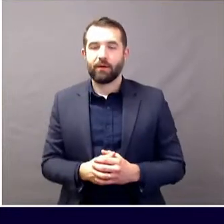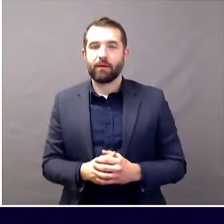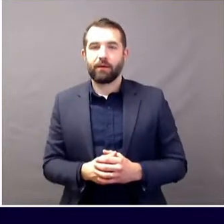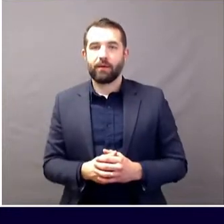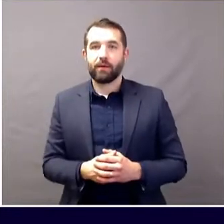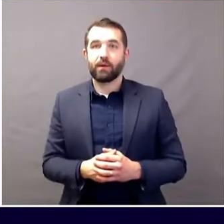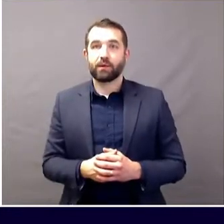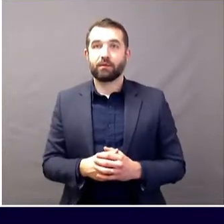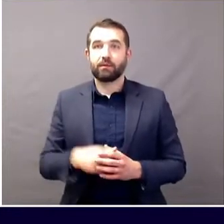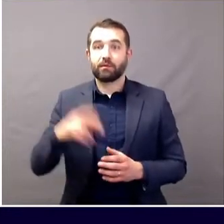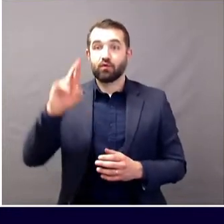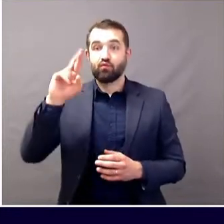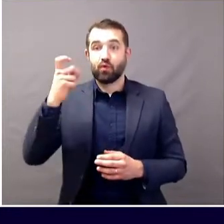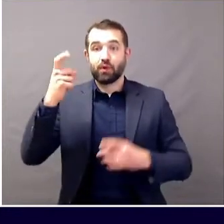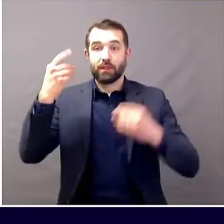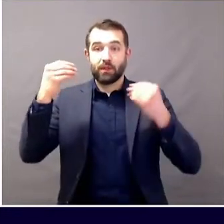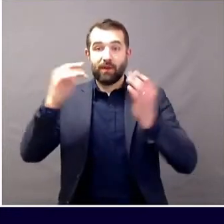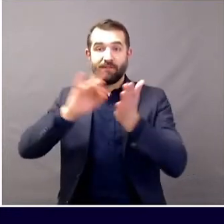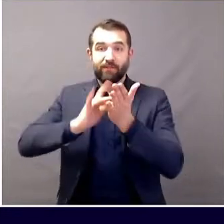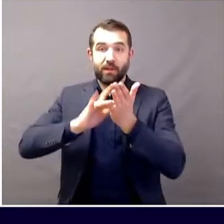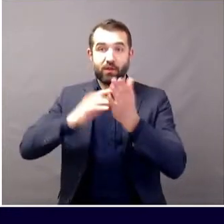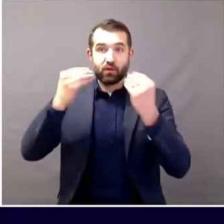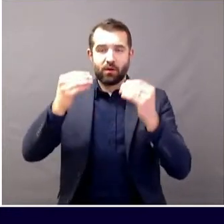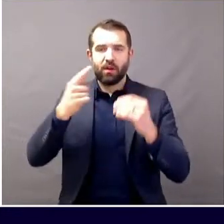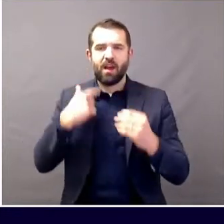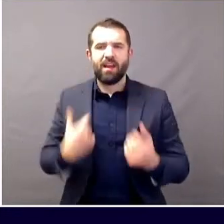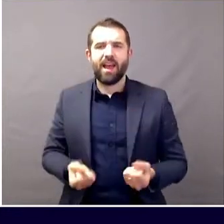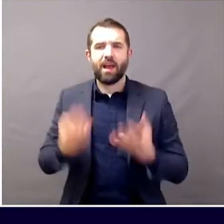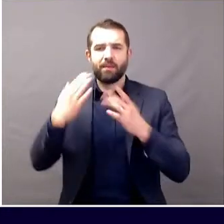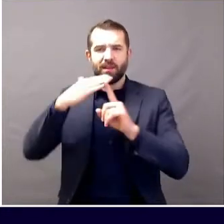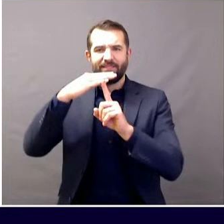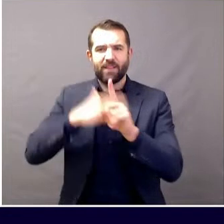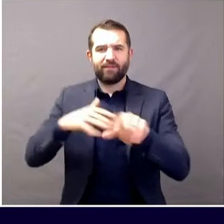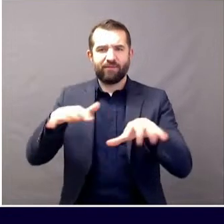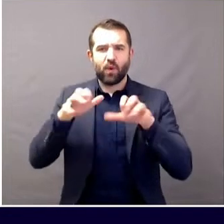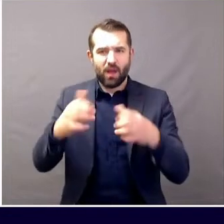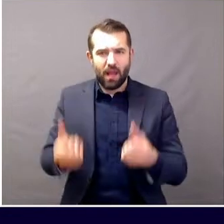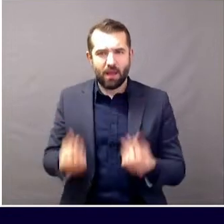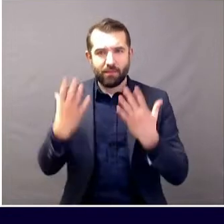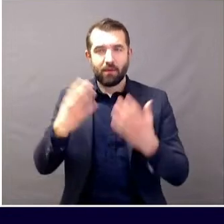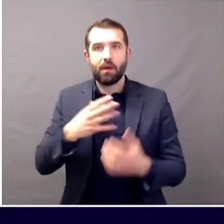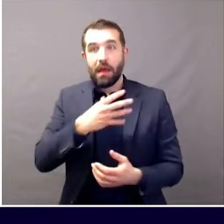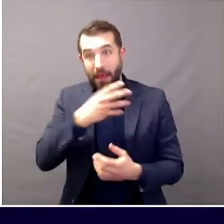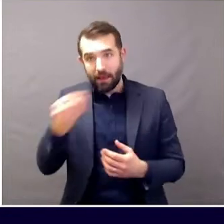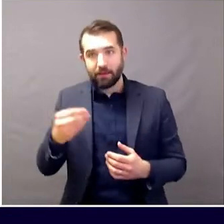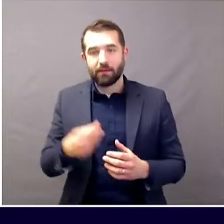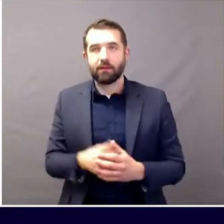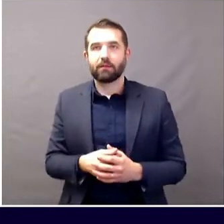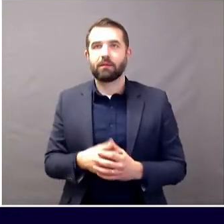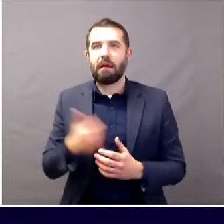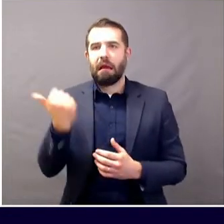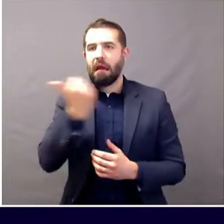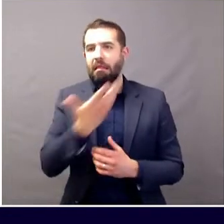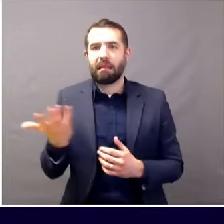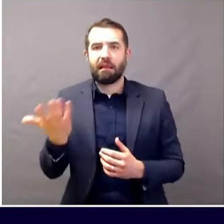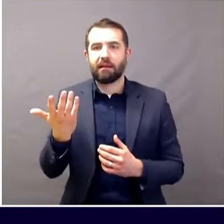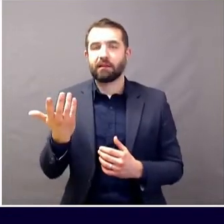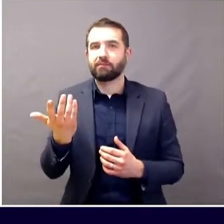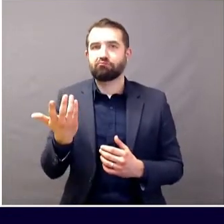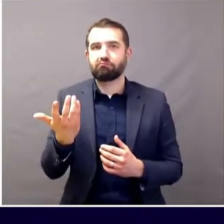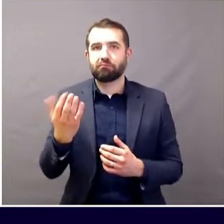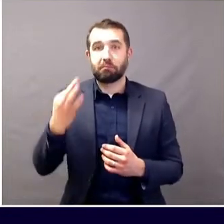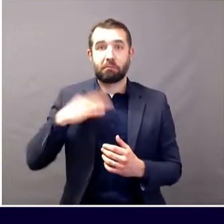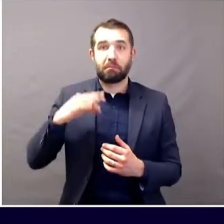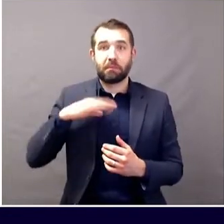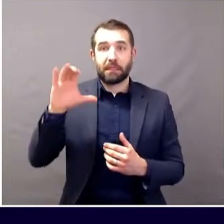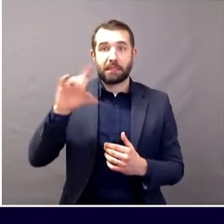freezer units for storing the Pfizer vaccine? And is there anything Maine CDC can do to help more Maine pharmacies get those storage